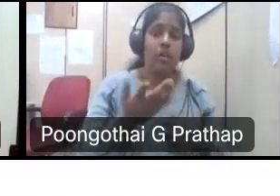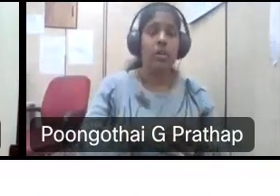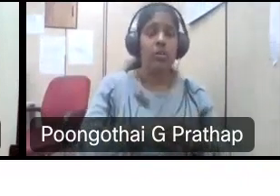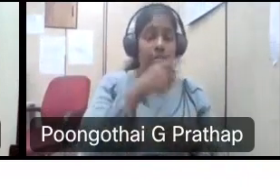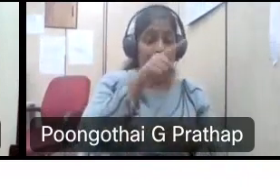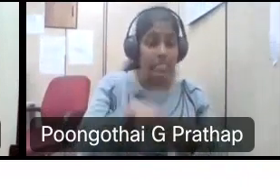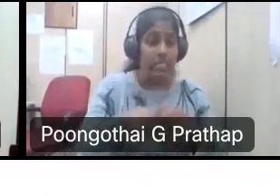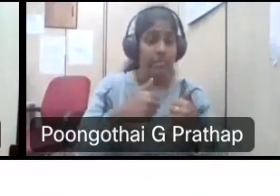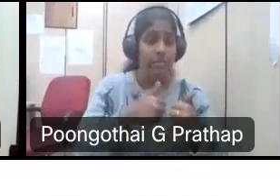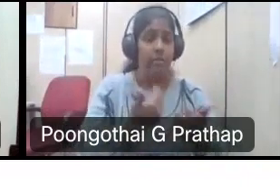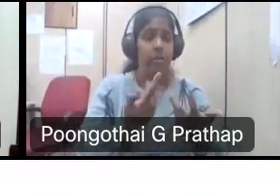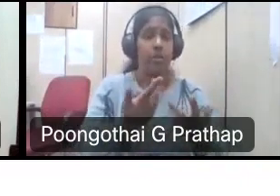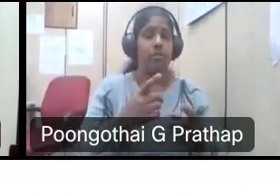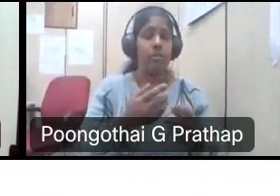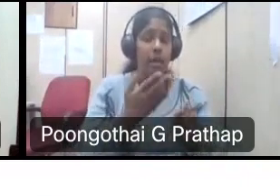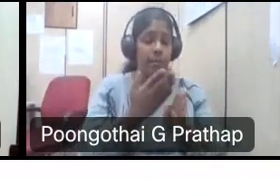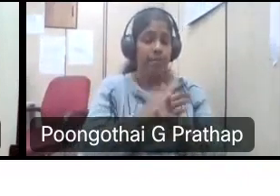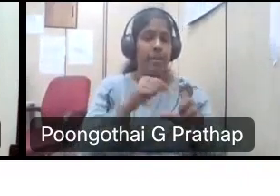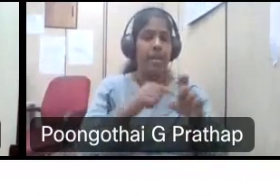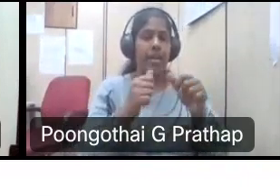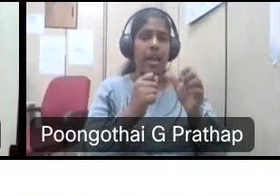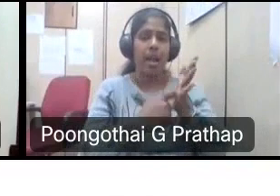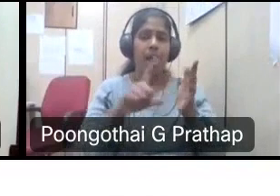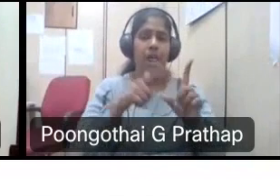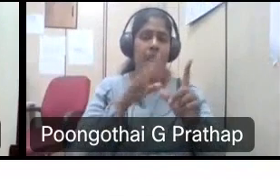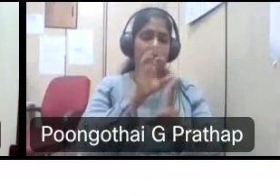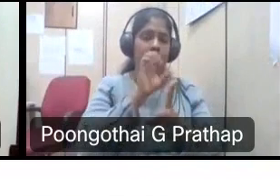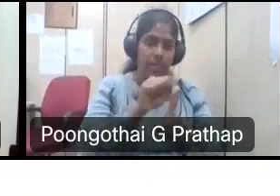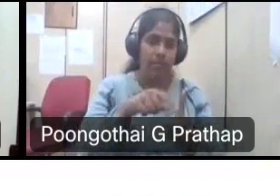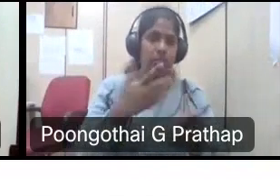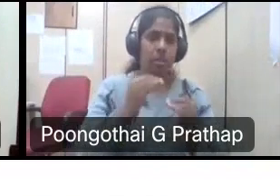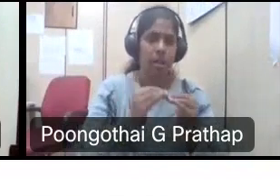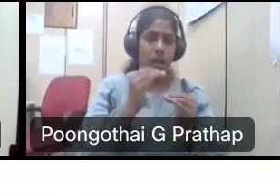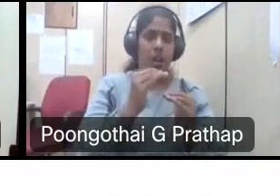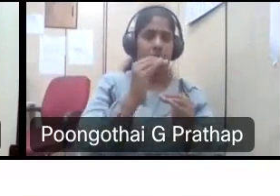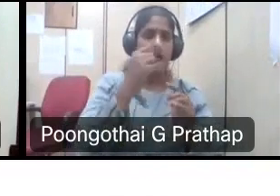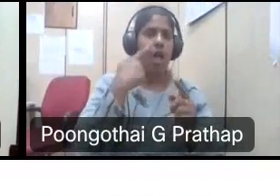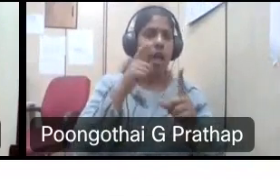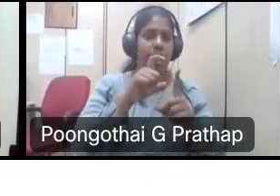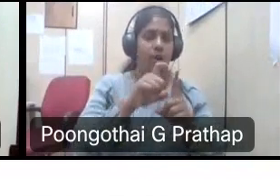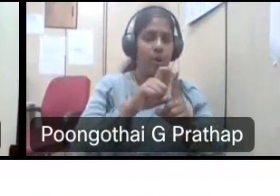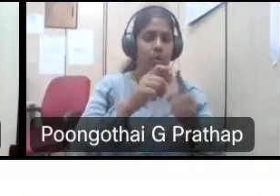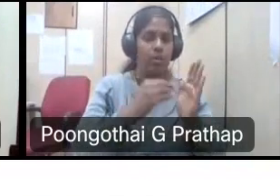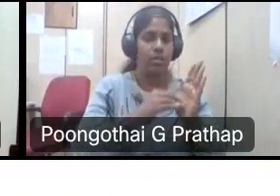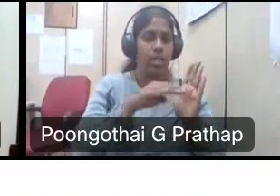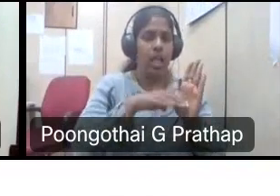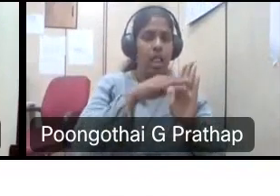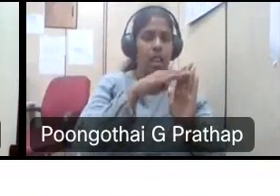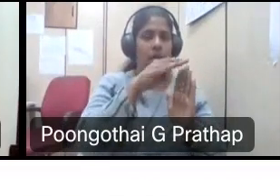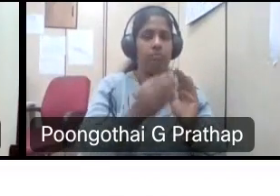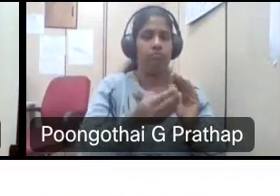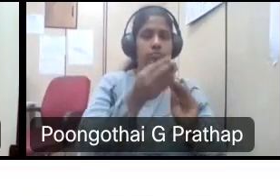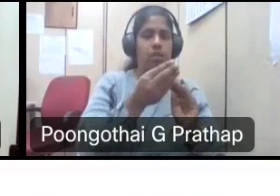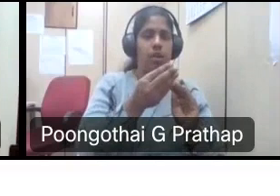intervention is made, this IQ can always be achieved at the highest level. So there are multiple cardiac queries, which